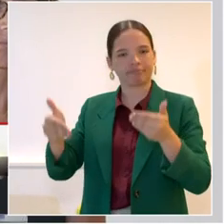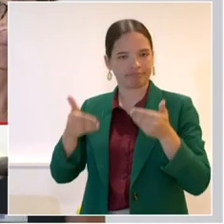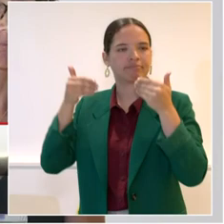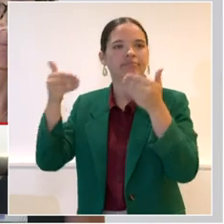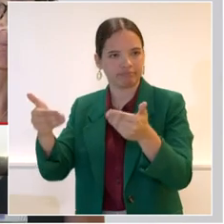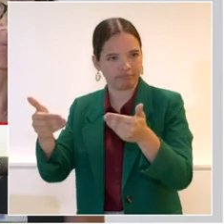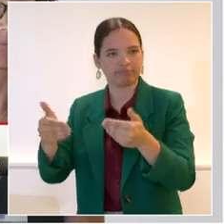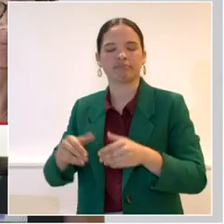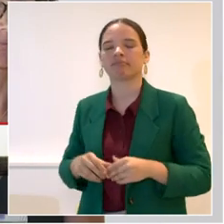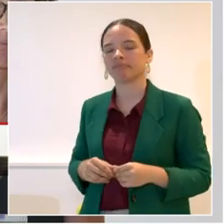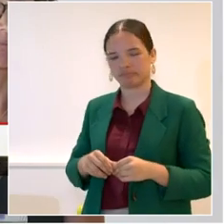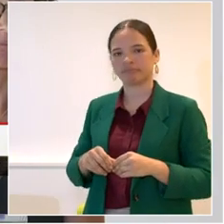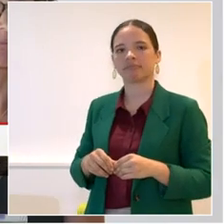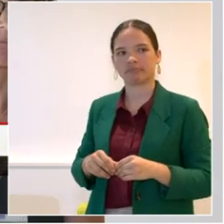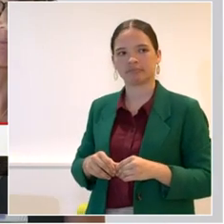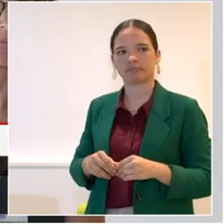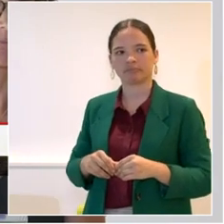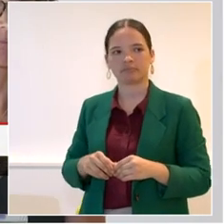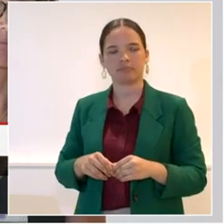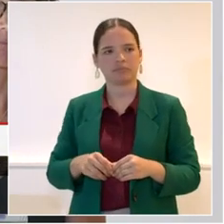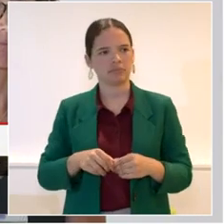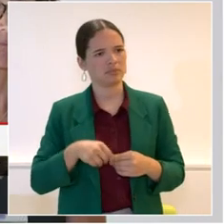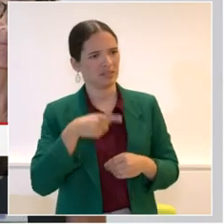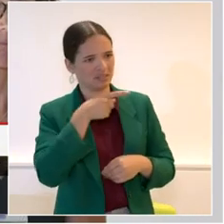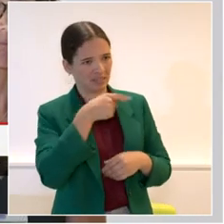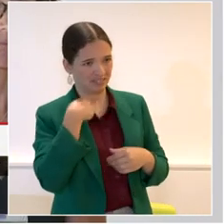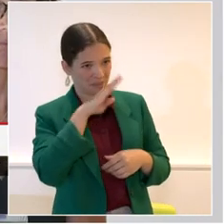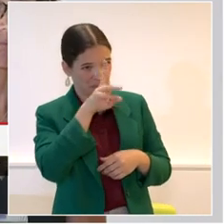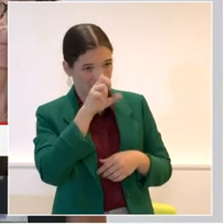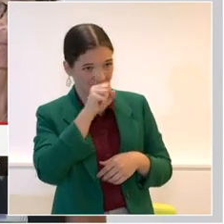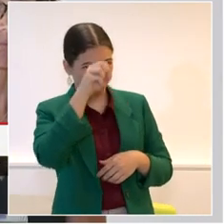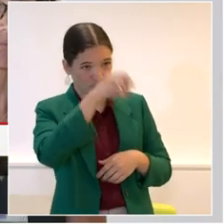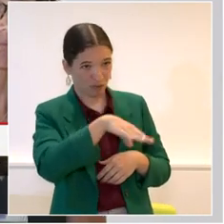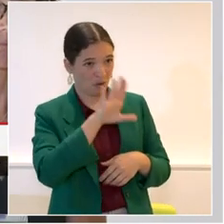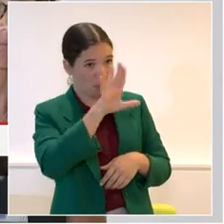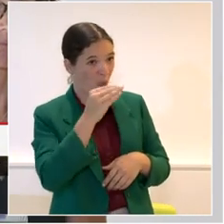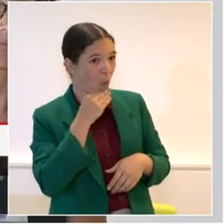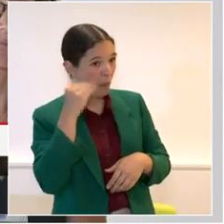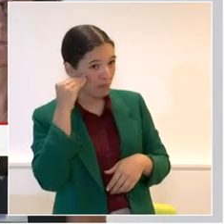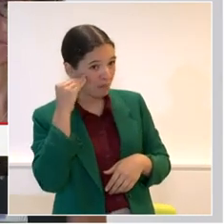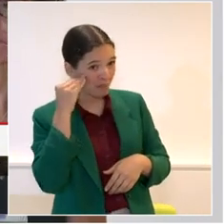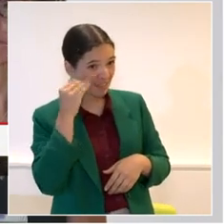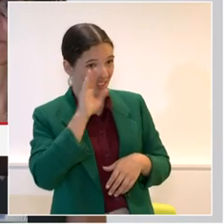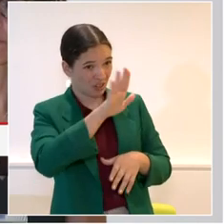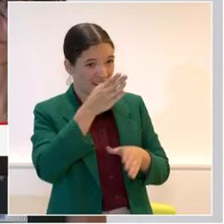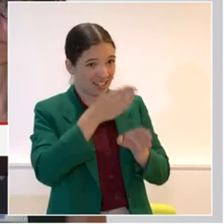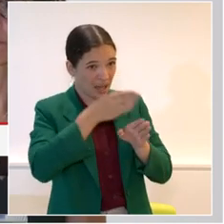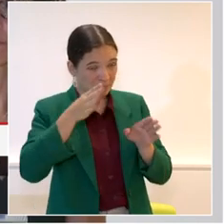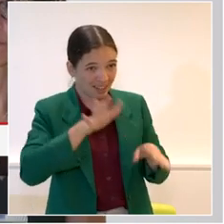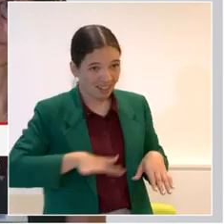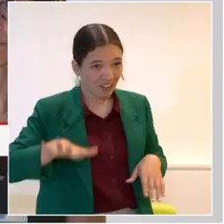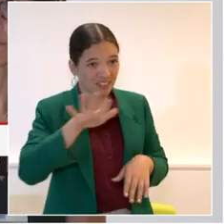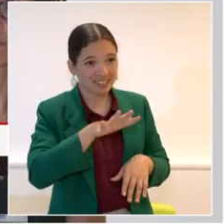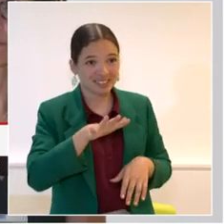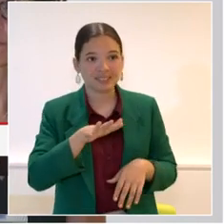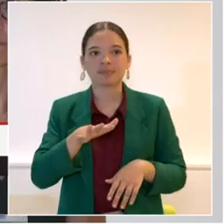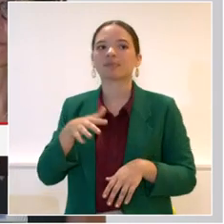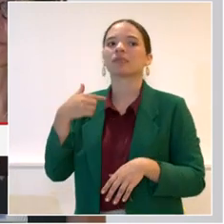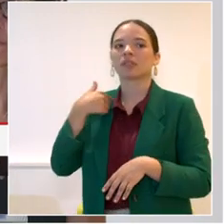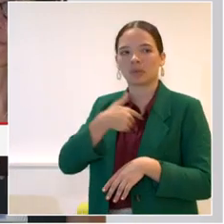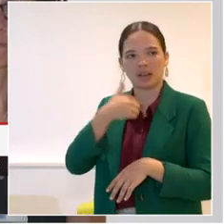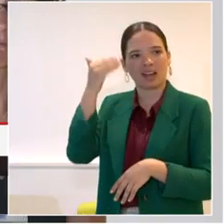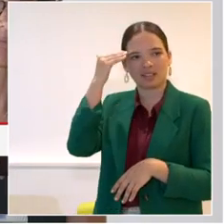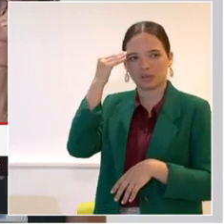Are you prepared for the possibility that they may drop a bus off in front of your home in your neighborhood? You know, I don't talk about security at my home,